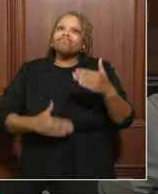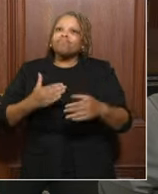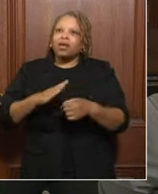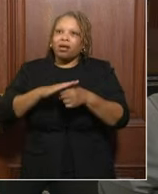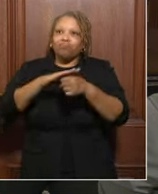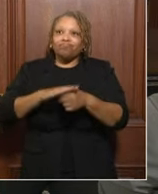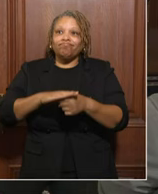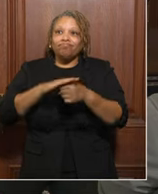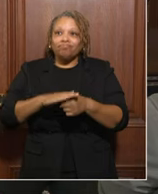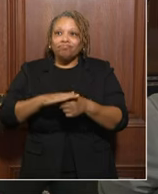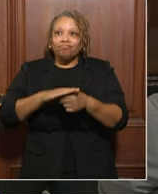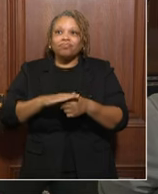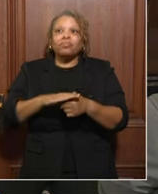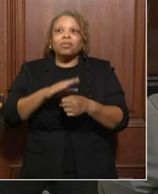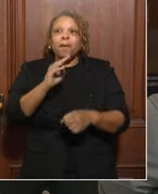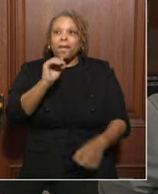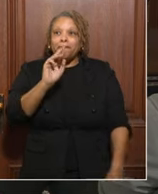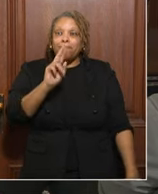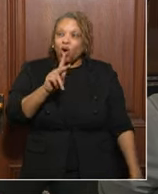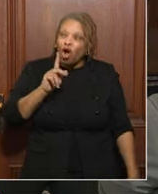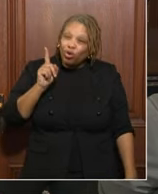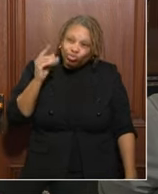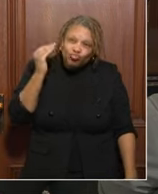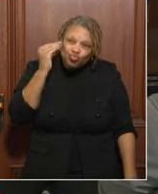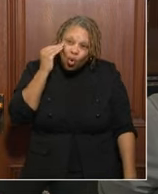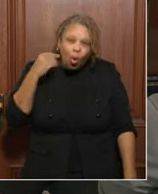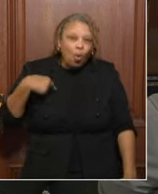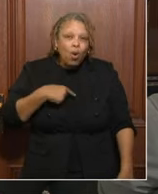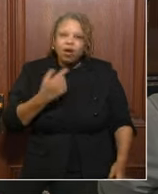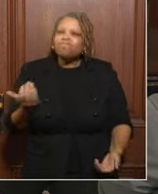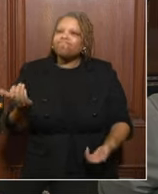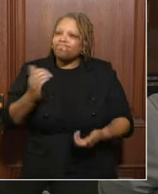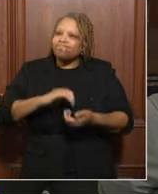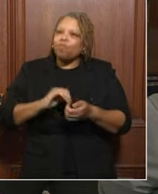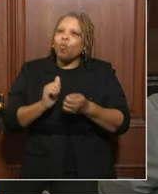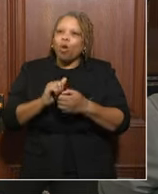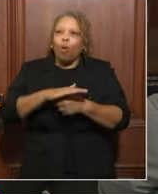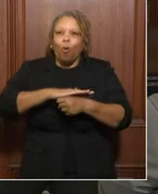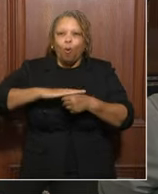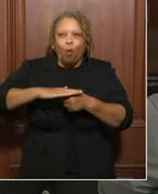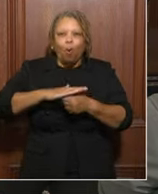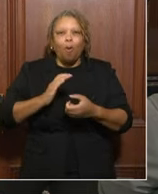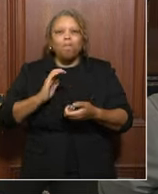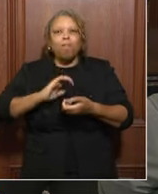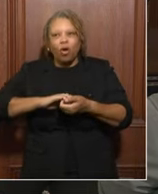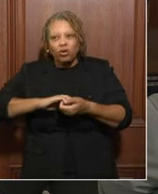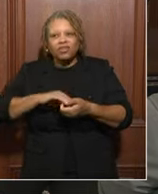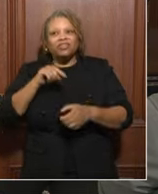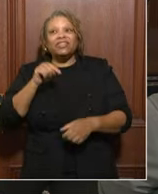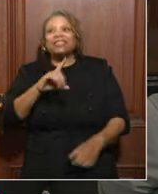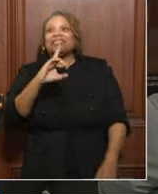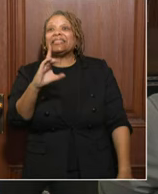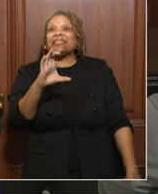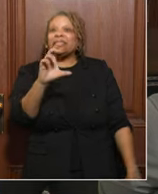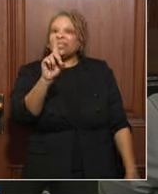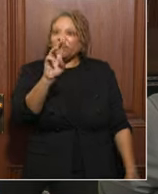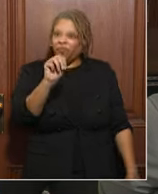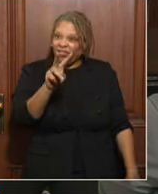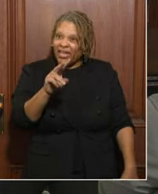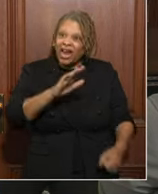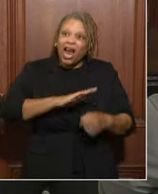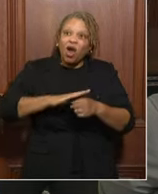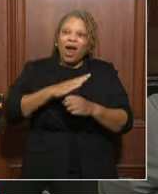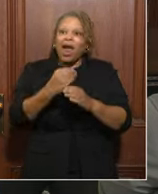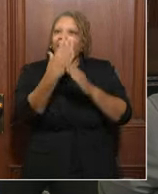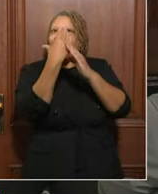as you know, with all of our federal, local, and state partners here within the DMV and outside of the outside of this area. And I think Clint mentioned it